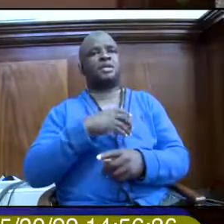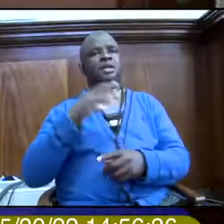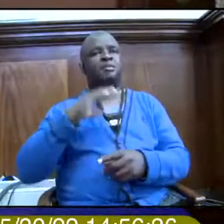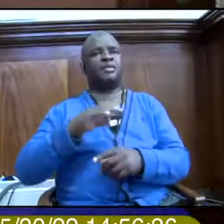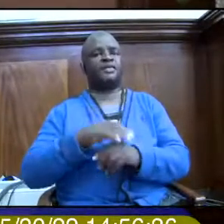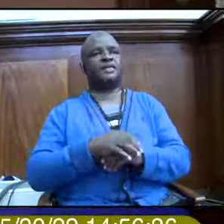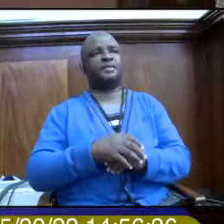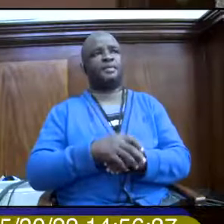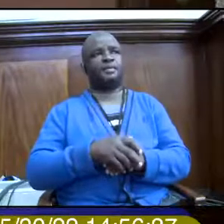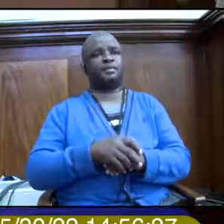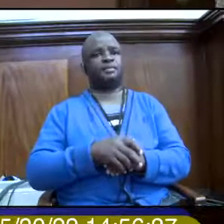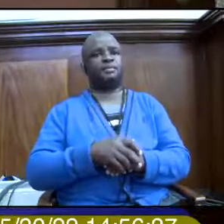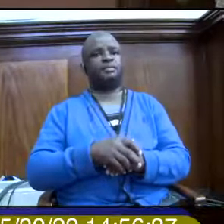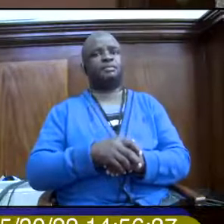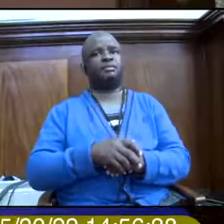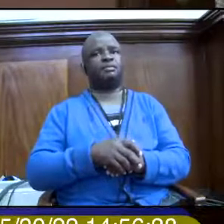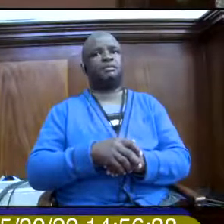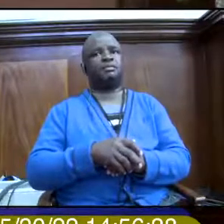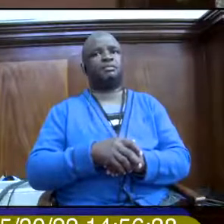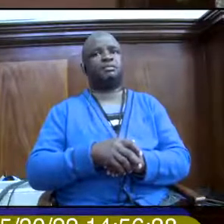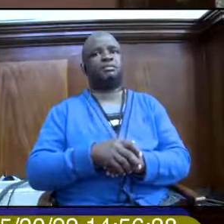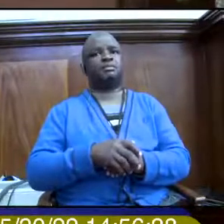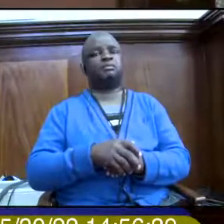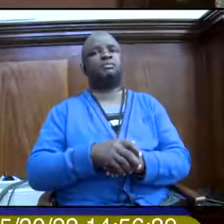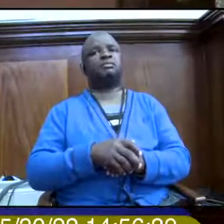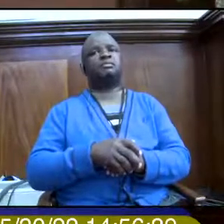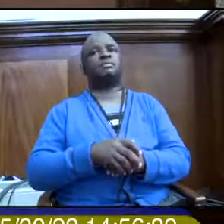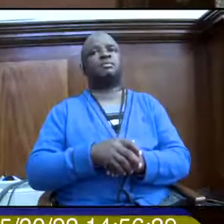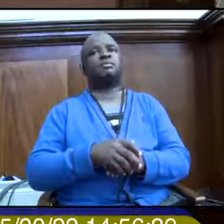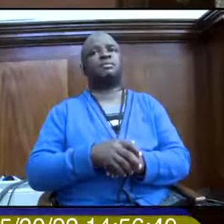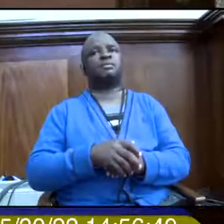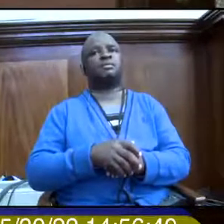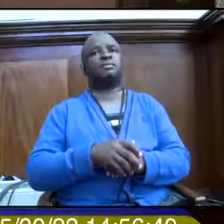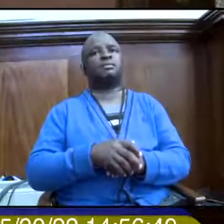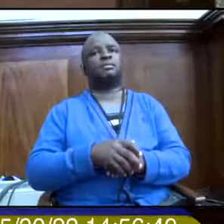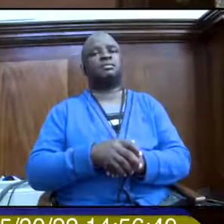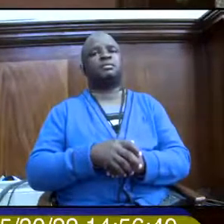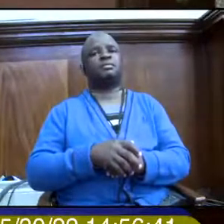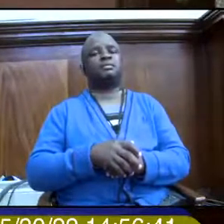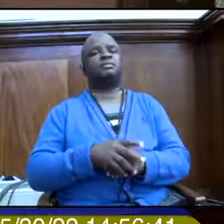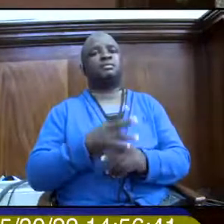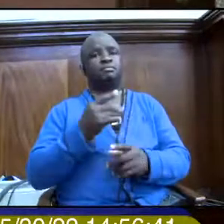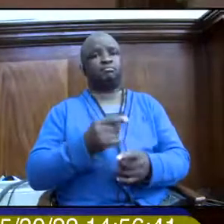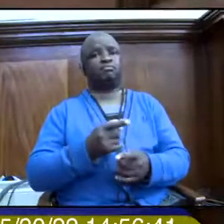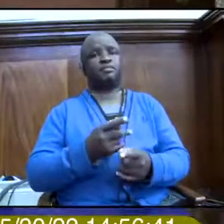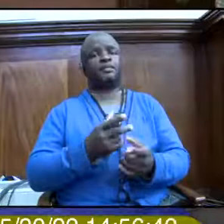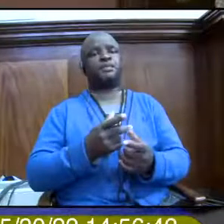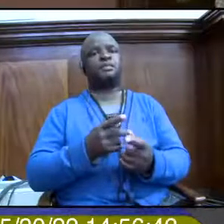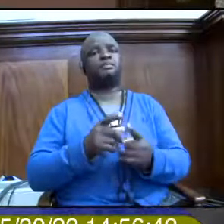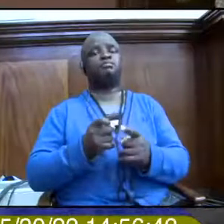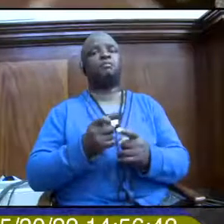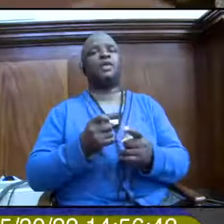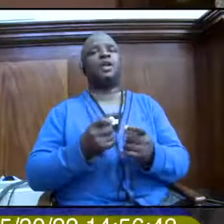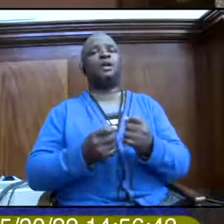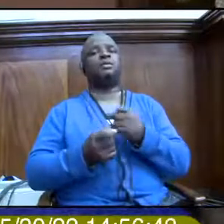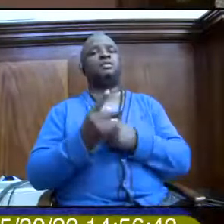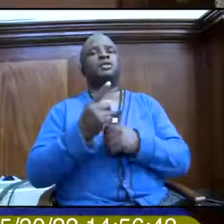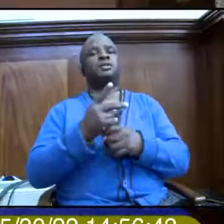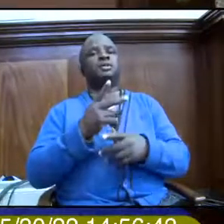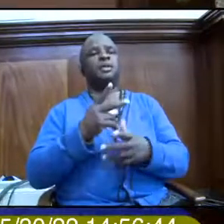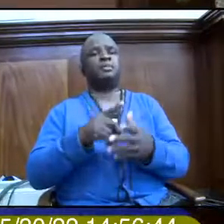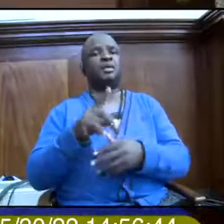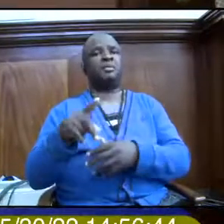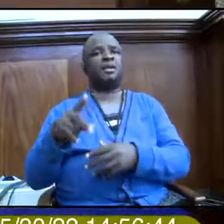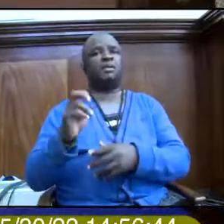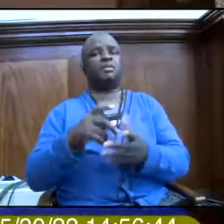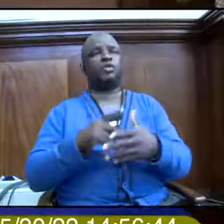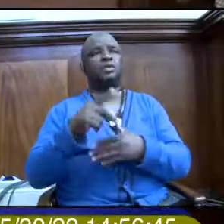vital this has to do with what is happening with ppe projects that